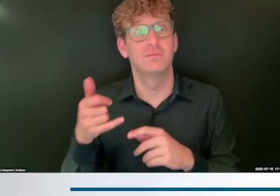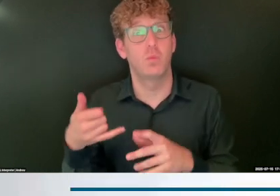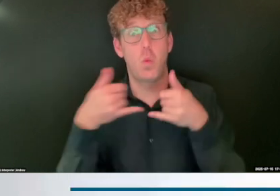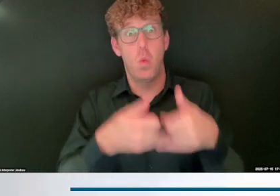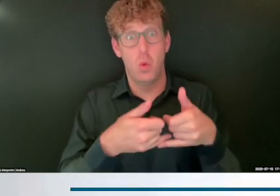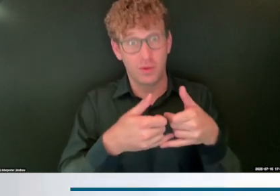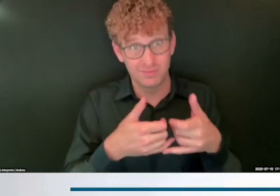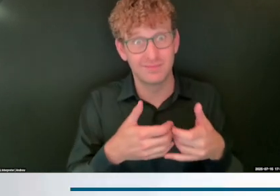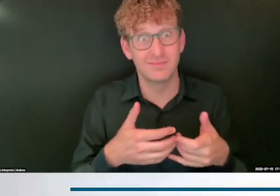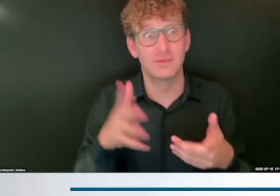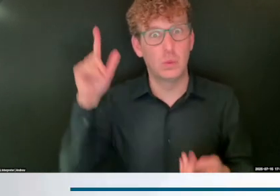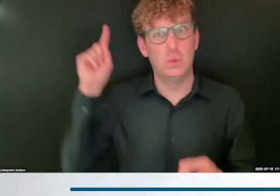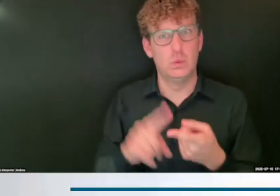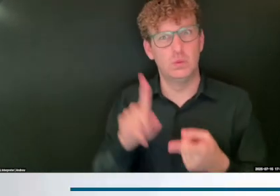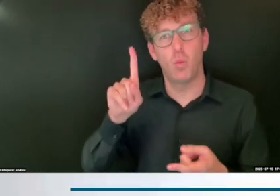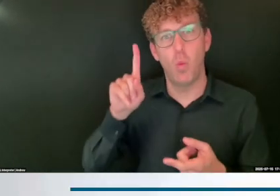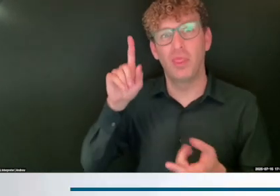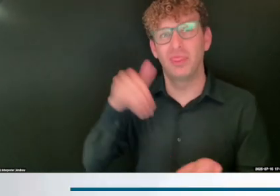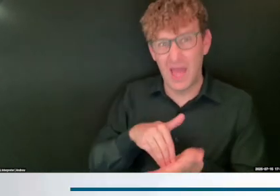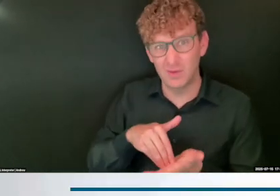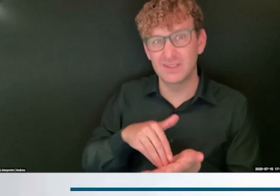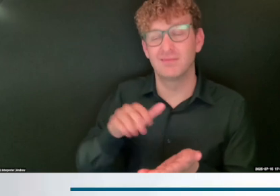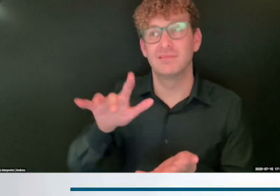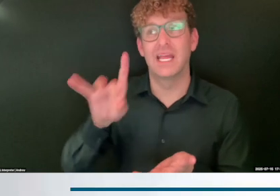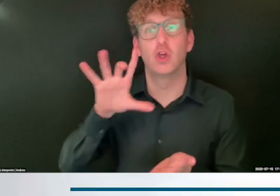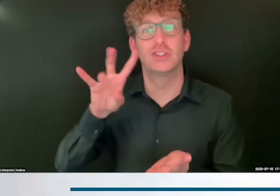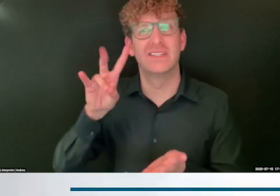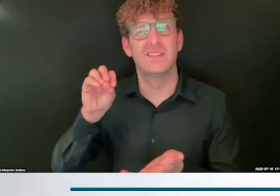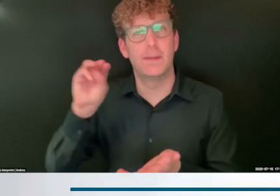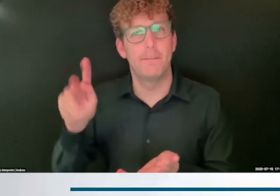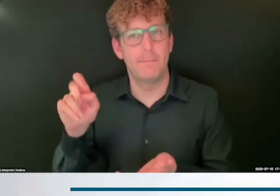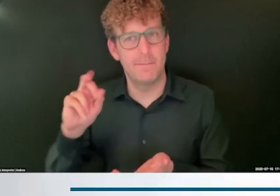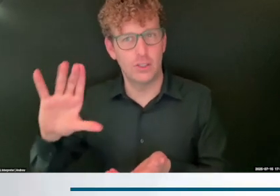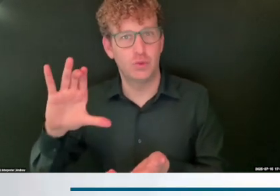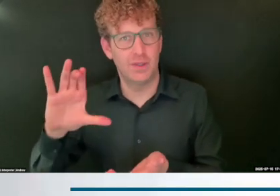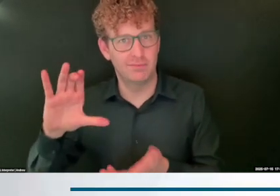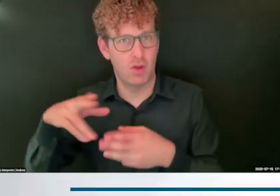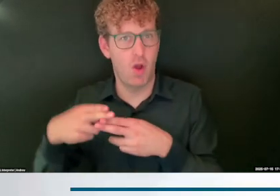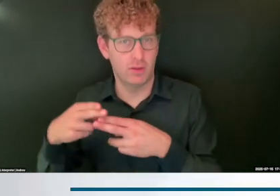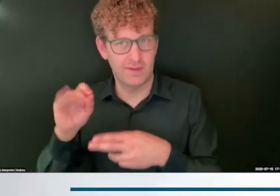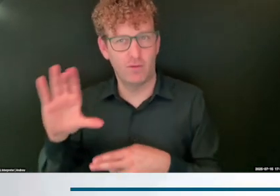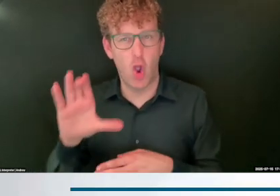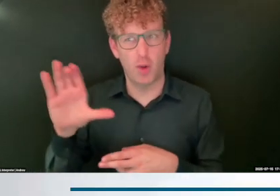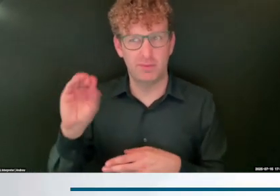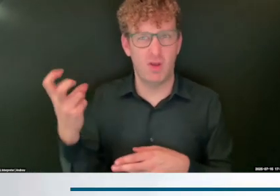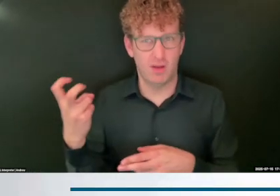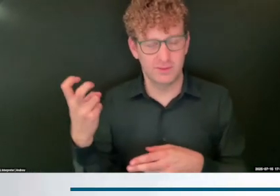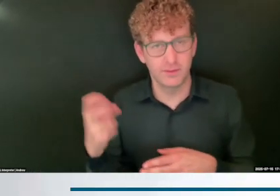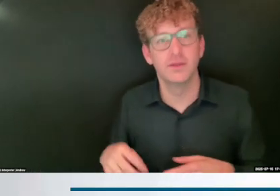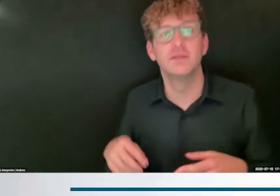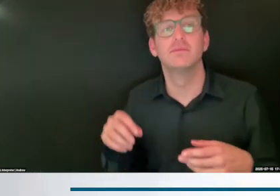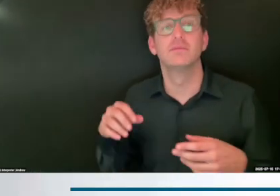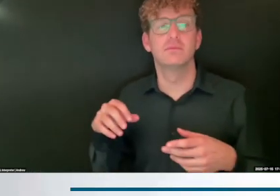equivalent and 3.4 million vehicle miles traveled via community car and bike share programs in South